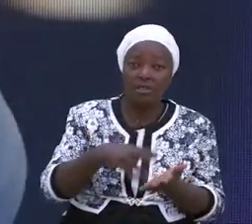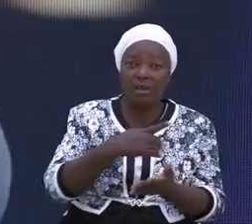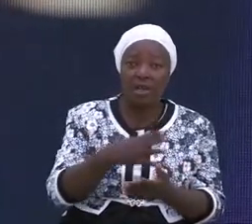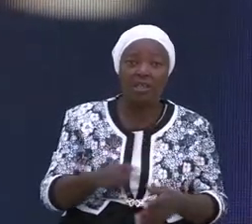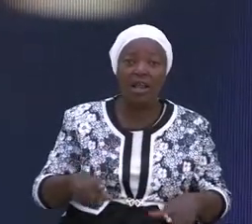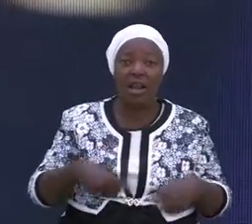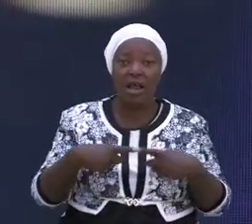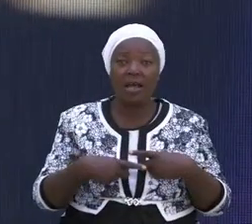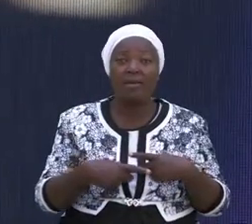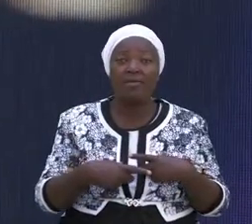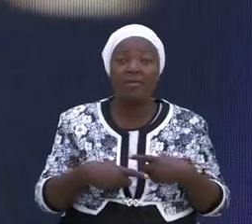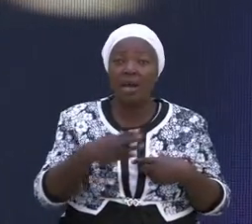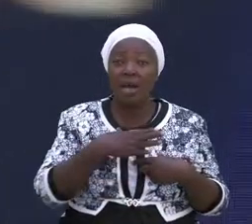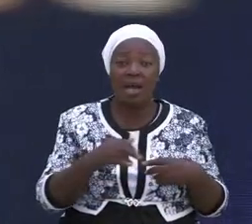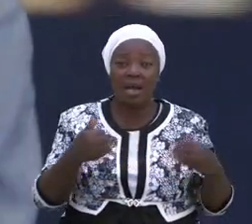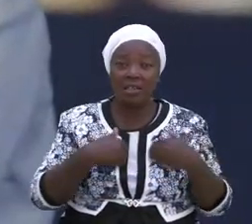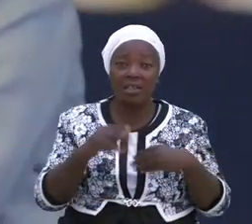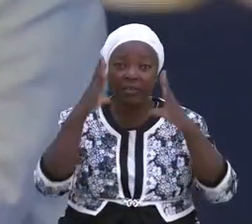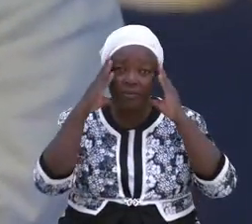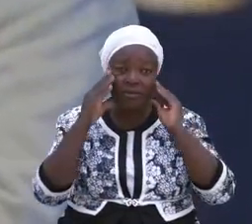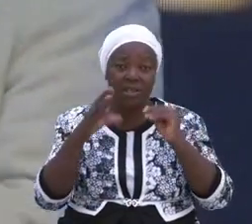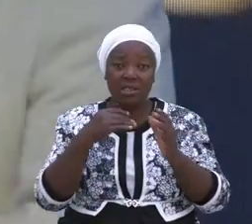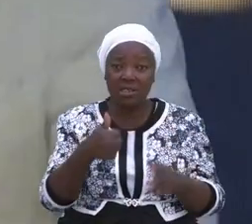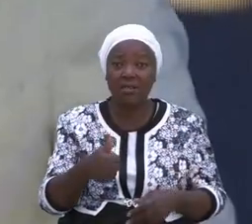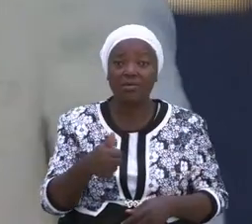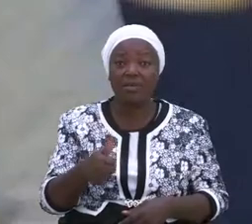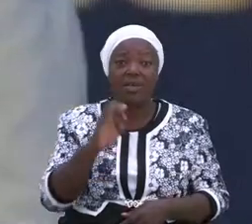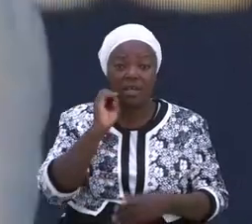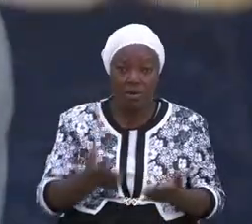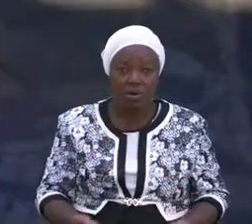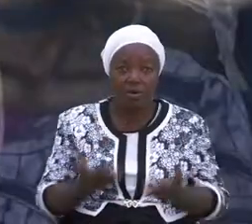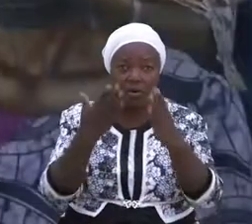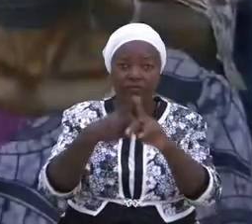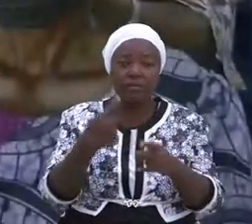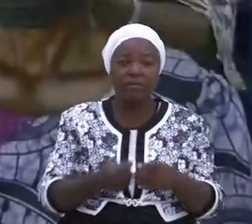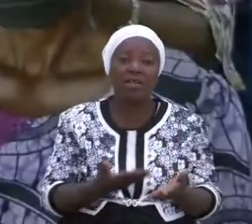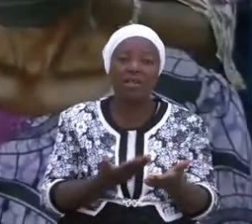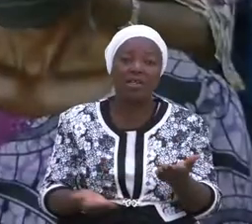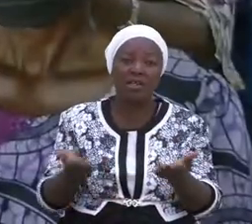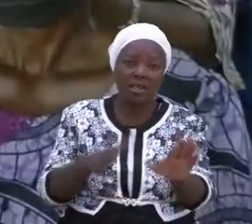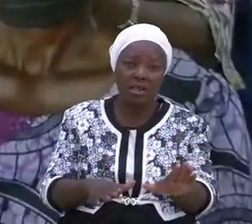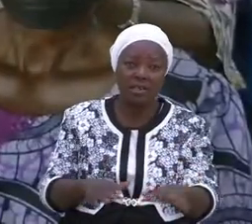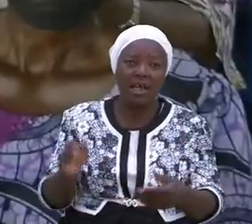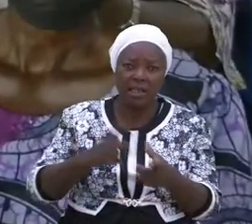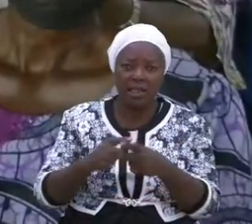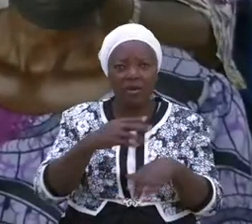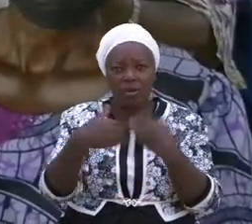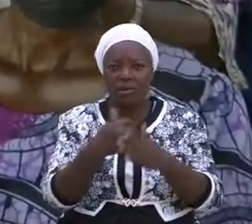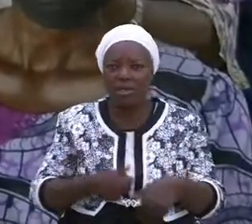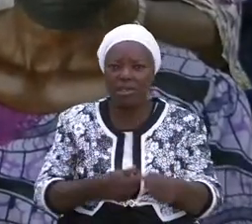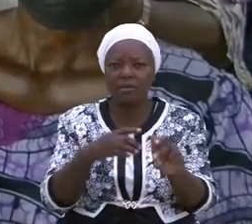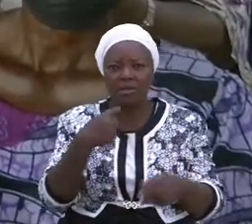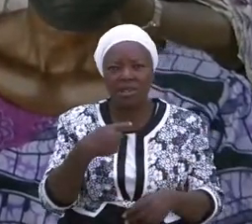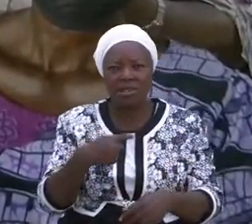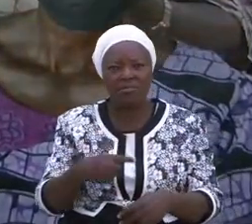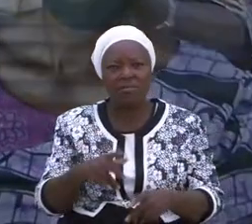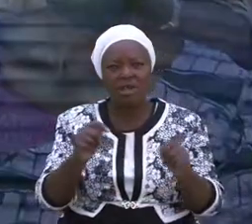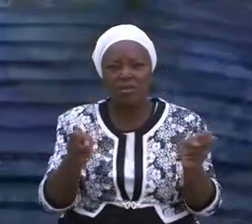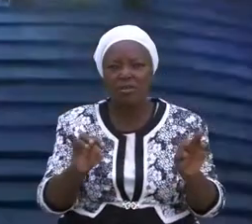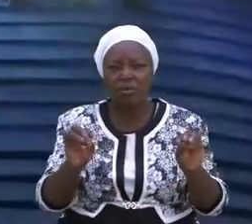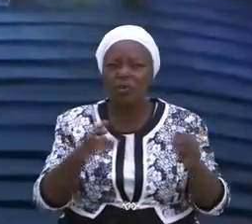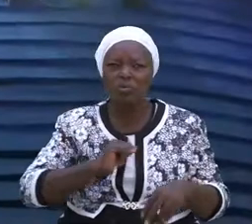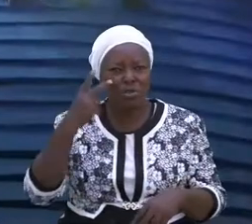had experienced it himself. He rose from the dead. And the other disciples said, Thomas, we saw something.